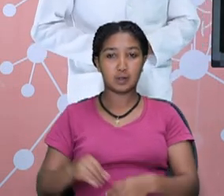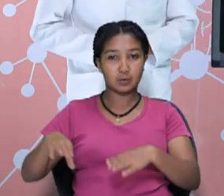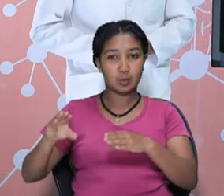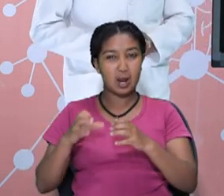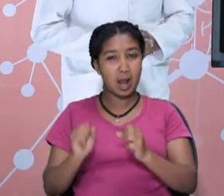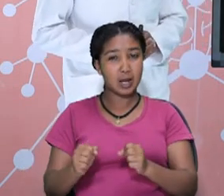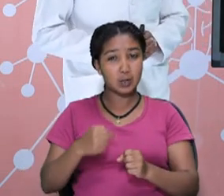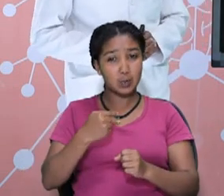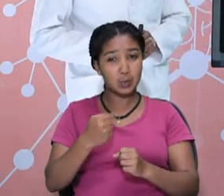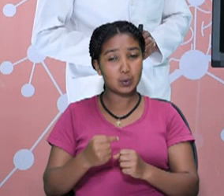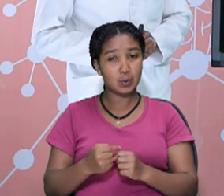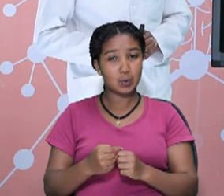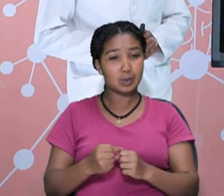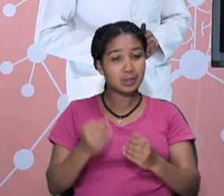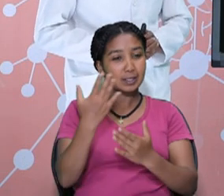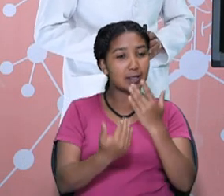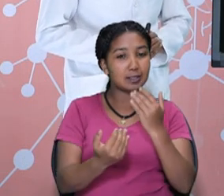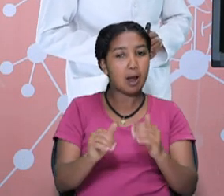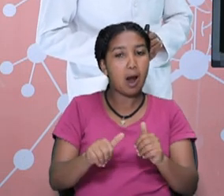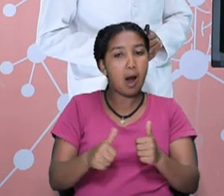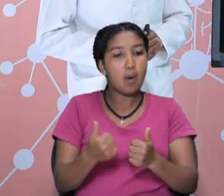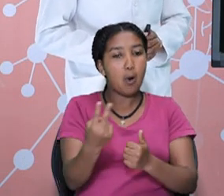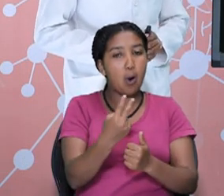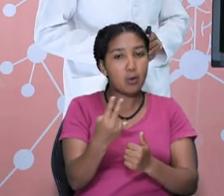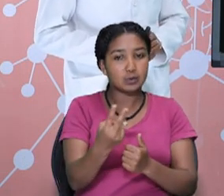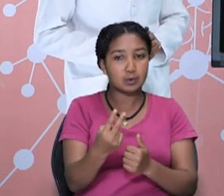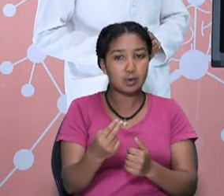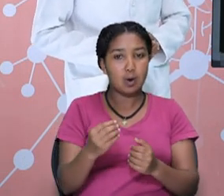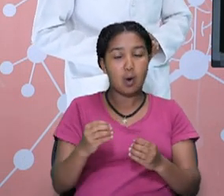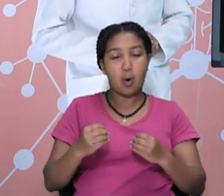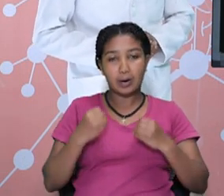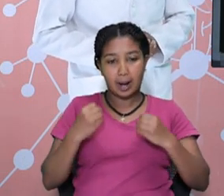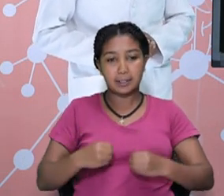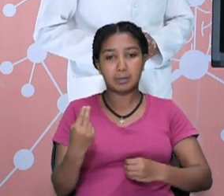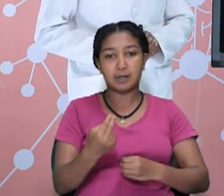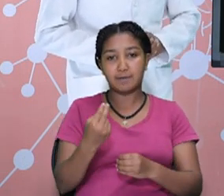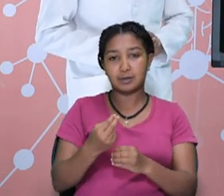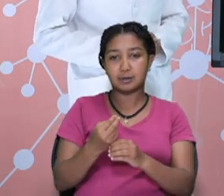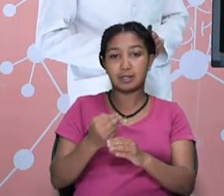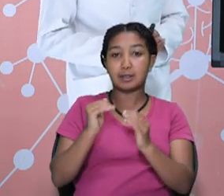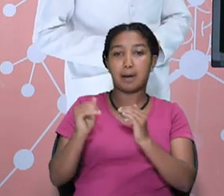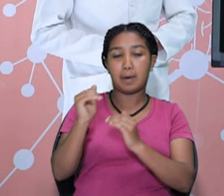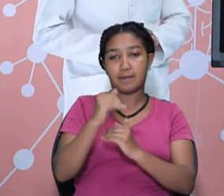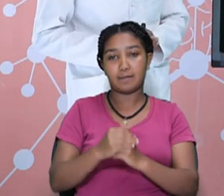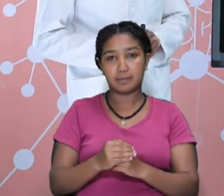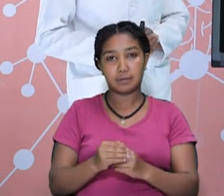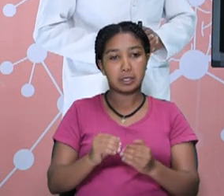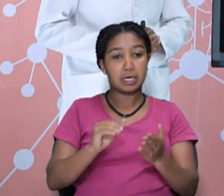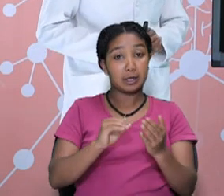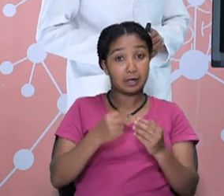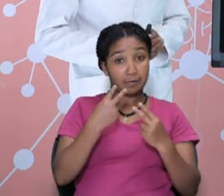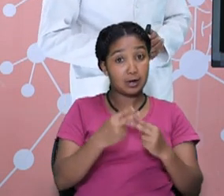Students, can you discuss how both organisms benefited from the association in the above? Refer